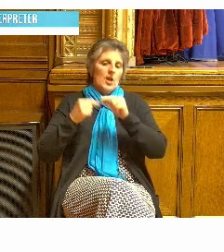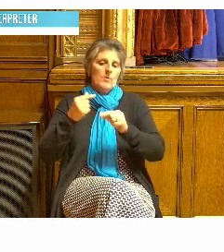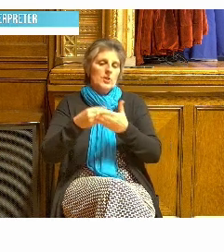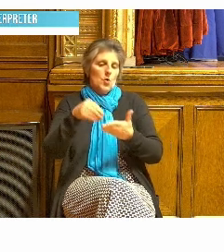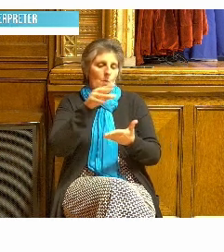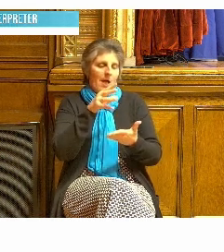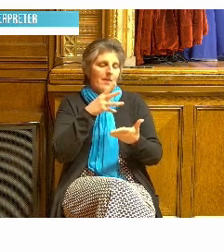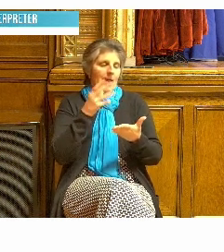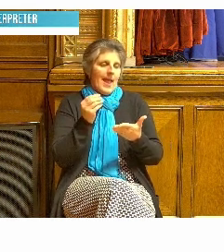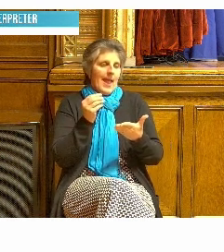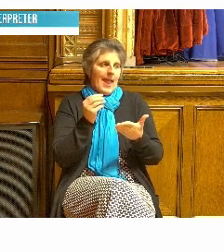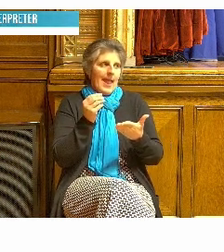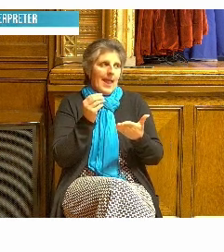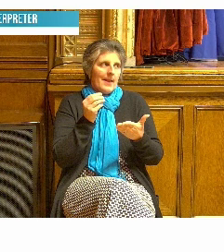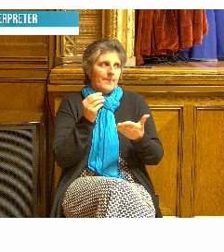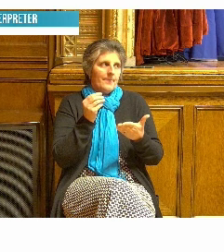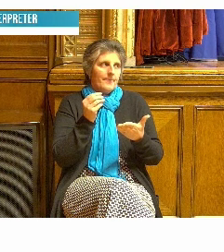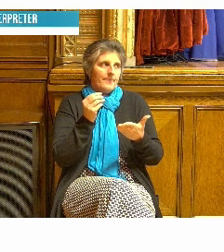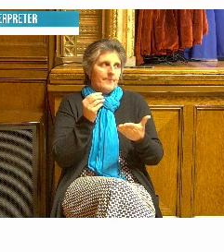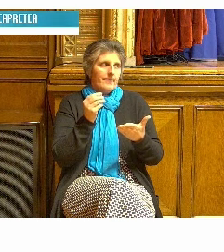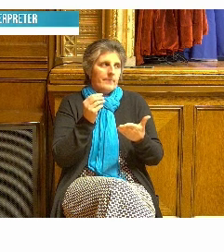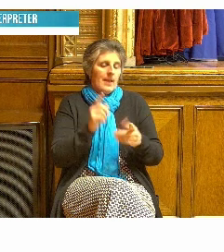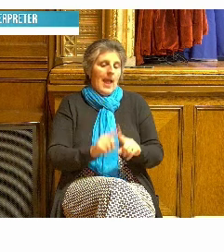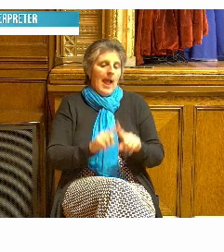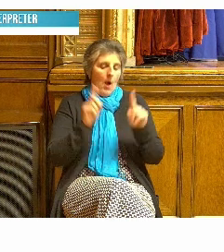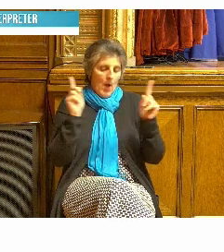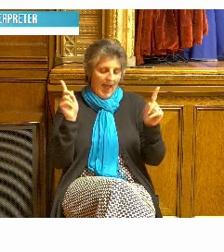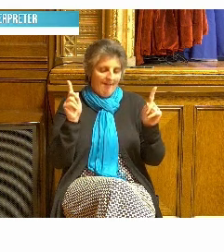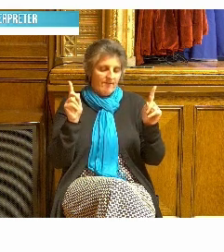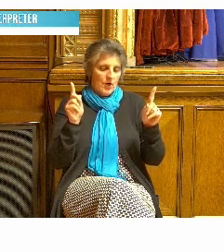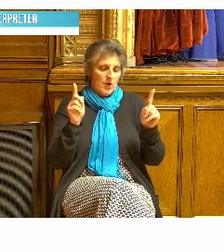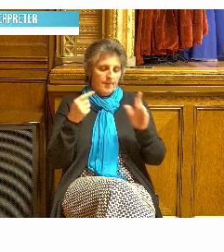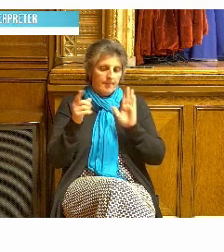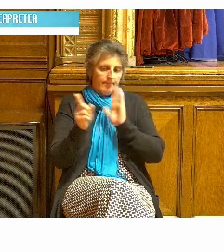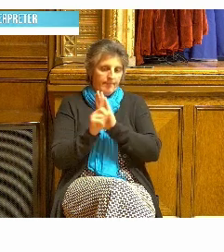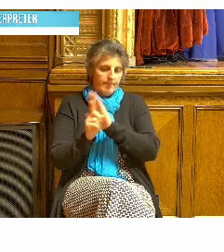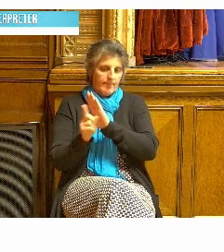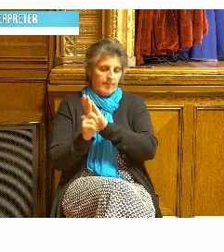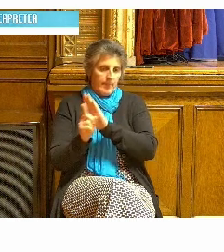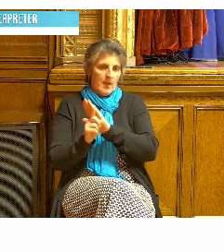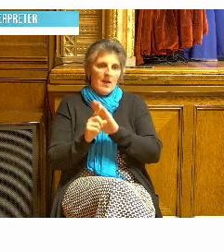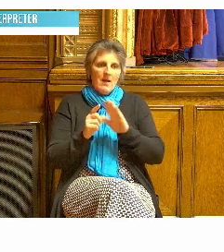wealth. And however the reparations come